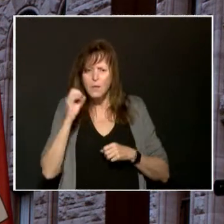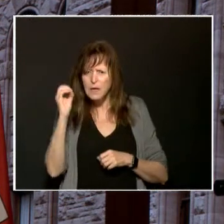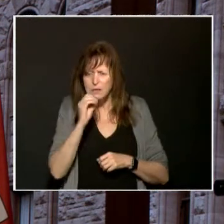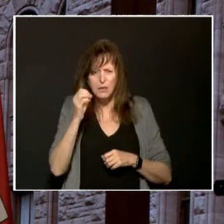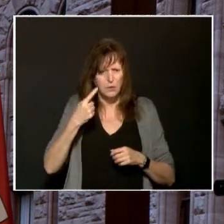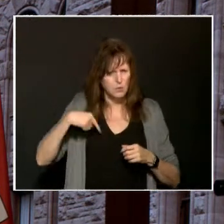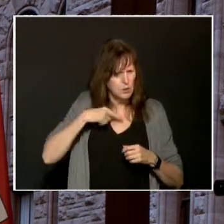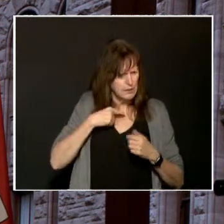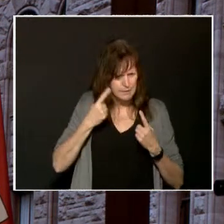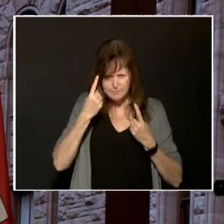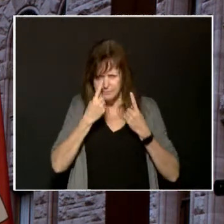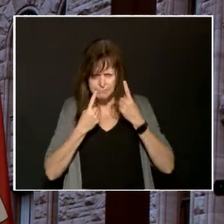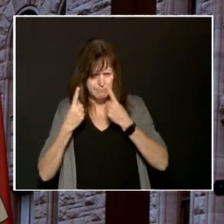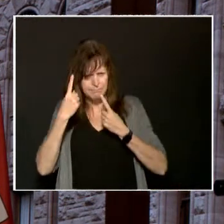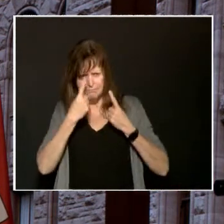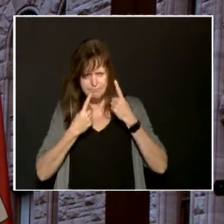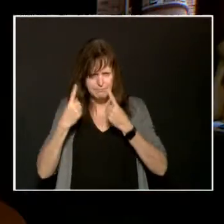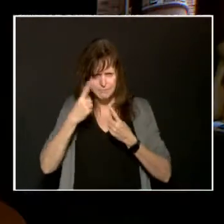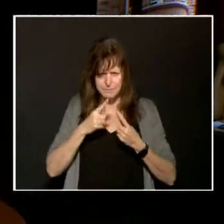those individuals.